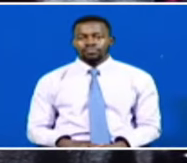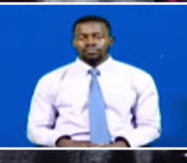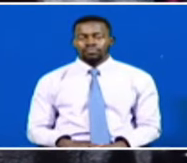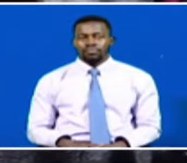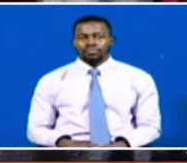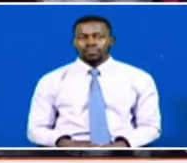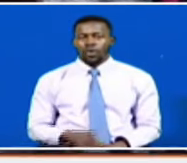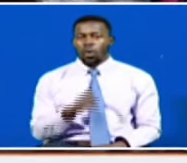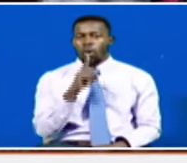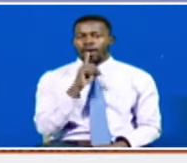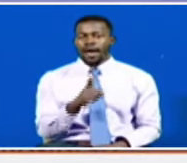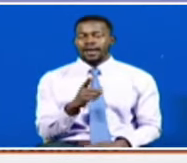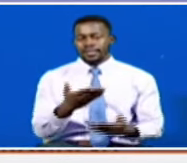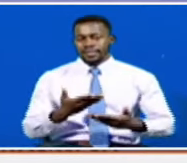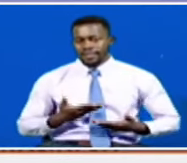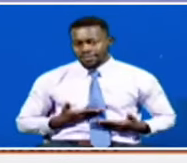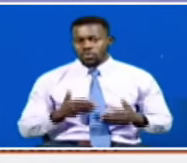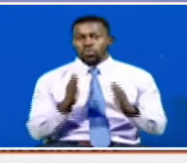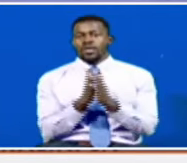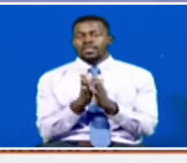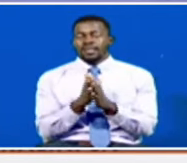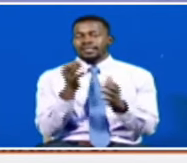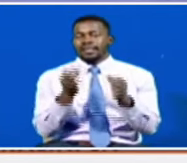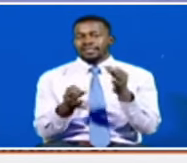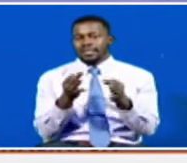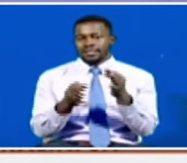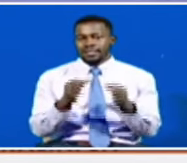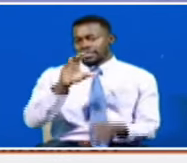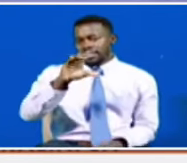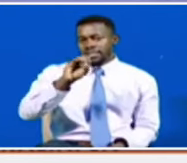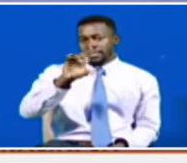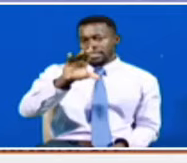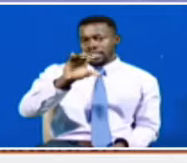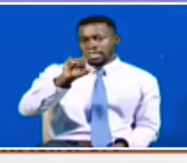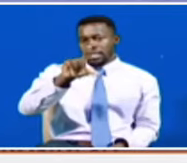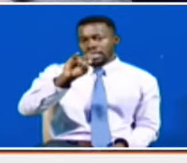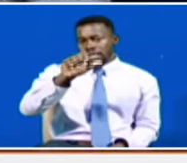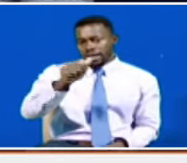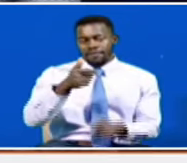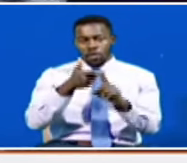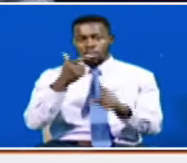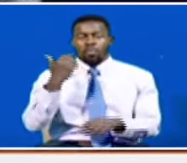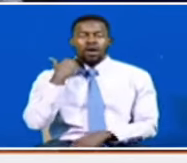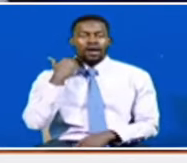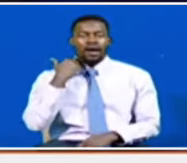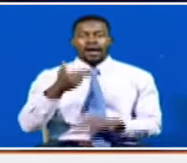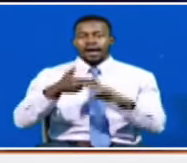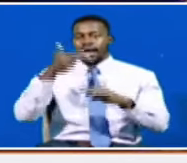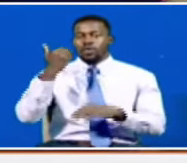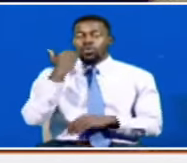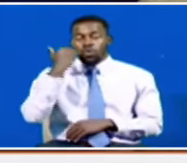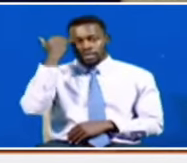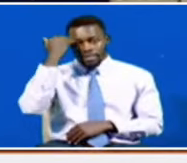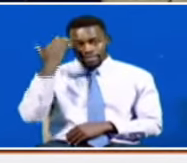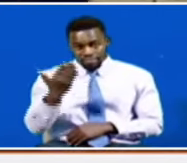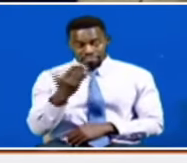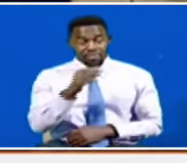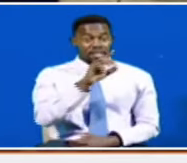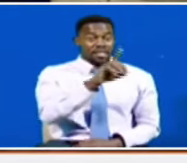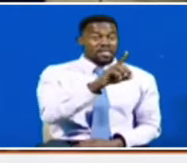The order issued by Justice Cecilia Kithua of the Murang'a High Court restrained the DPP, Inspector General of